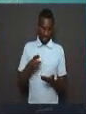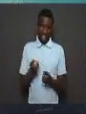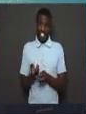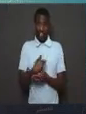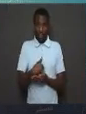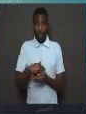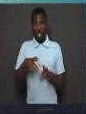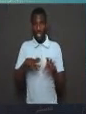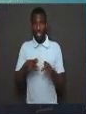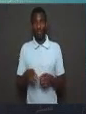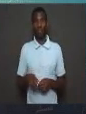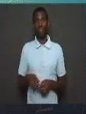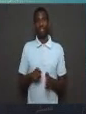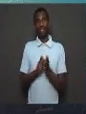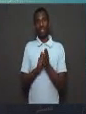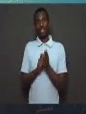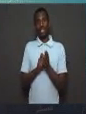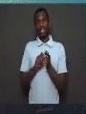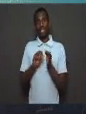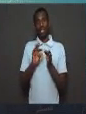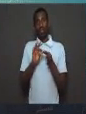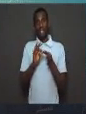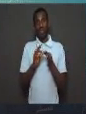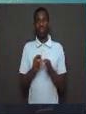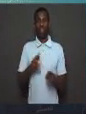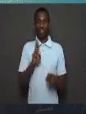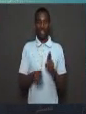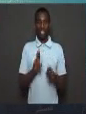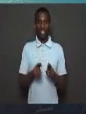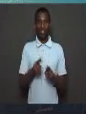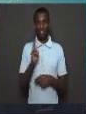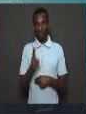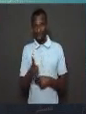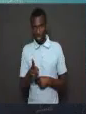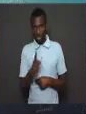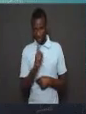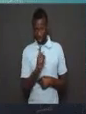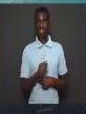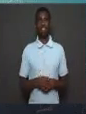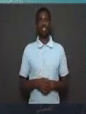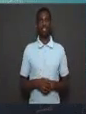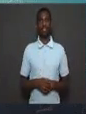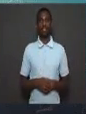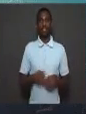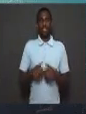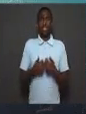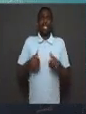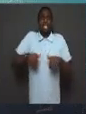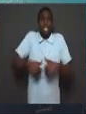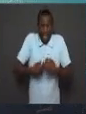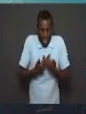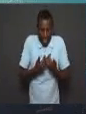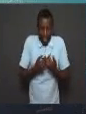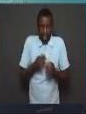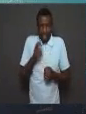Today, we reviewed the meaning of relative velocity, and we learned how to